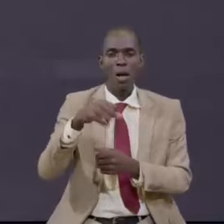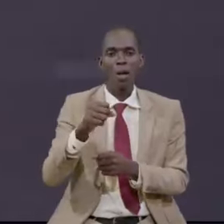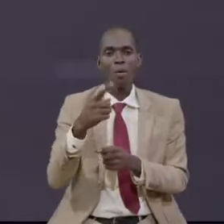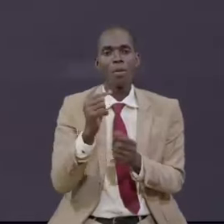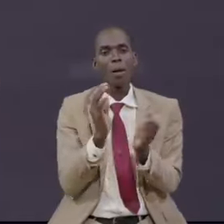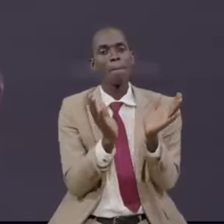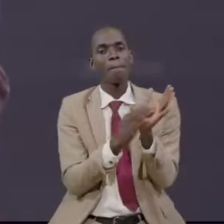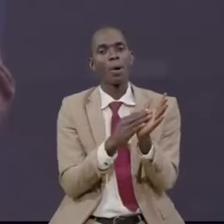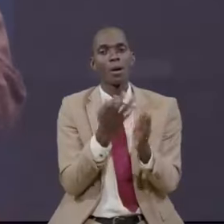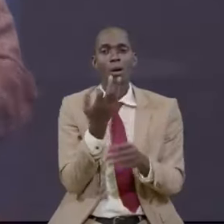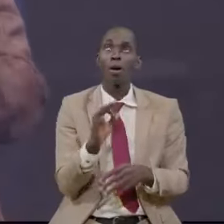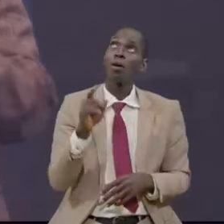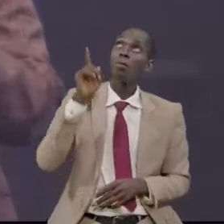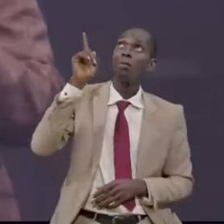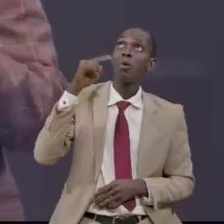has called you